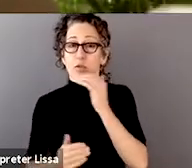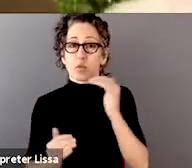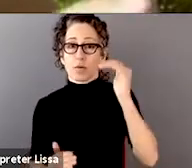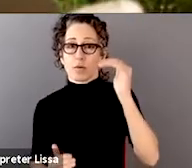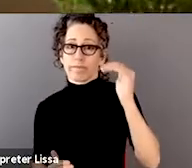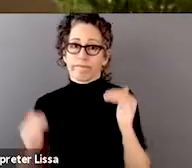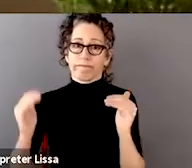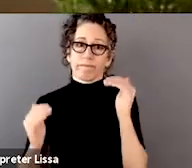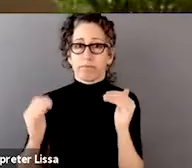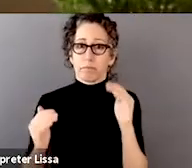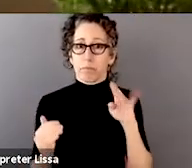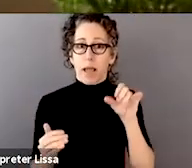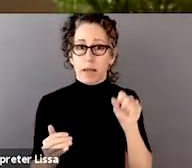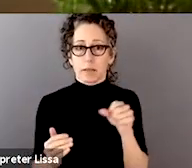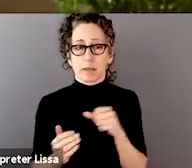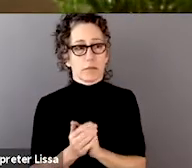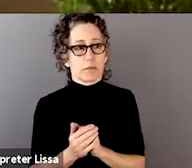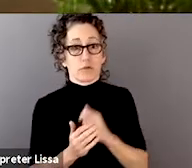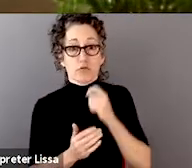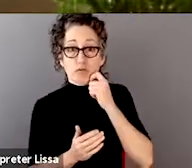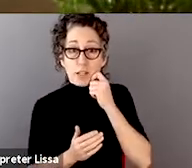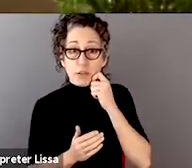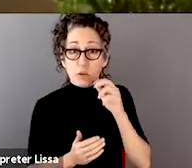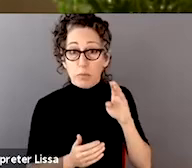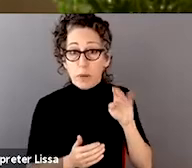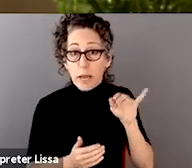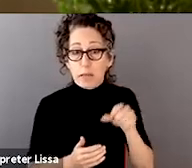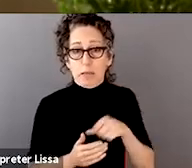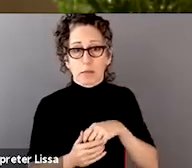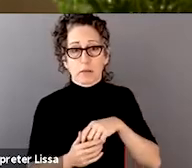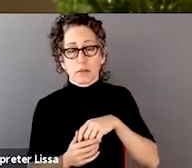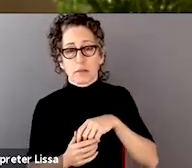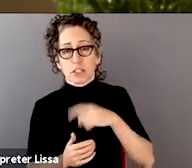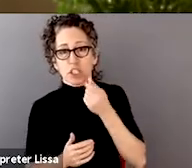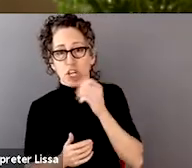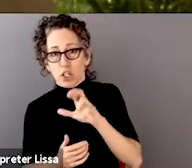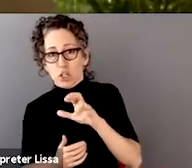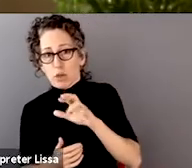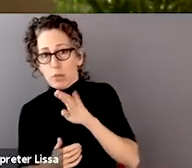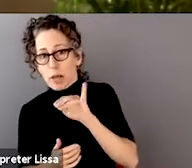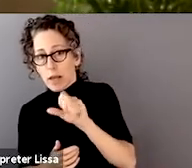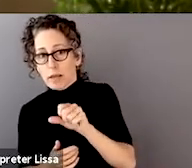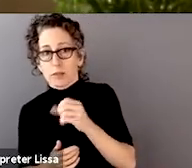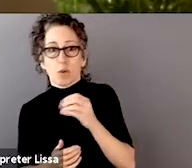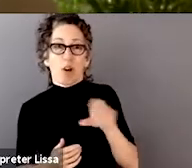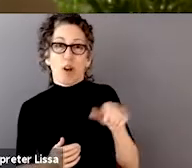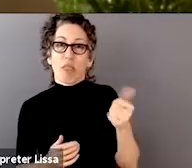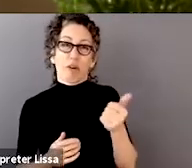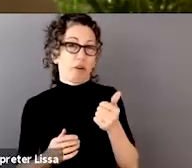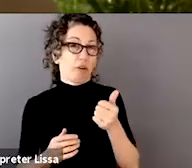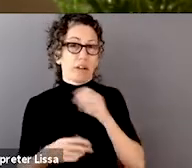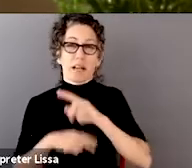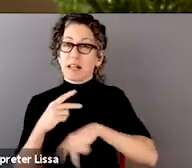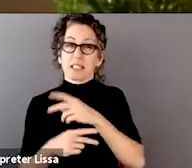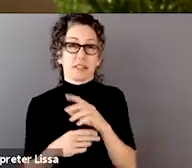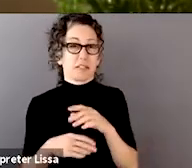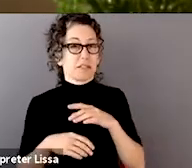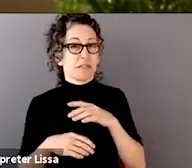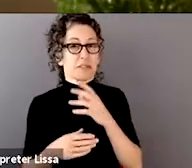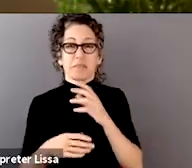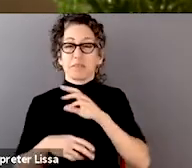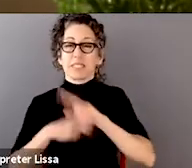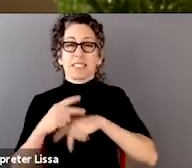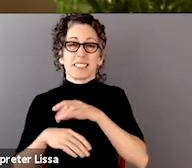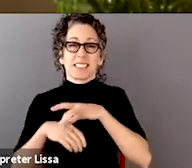This could be a racial bias, this could be a gender bias or any other form of like demographic bias, or it could just be in the